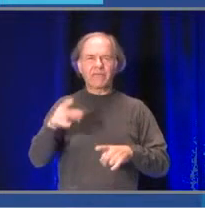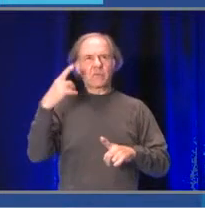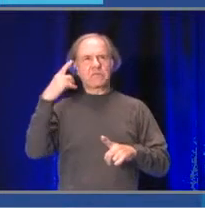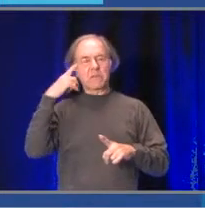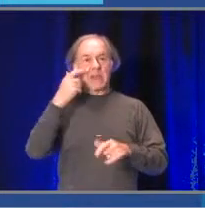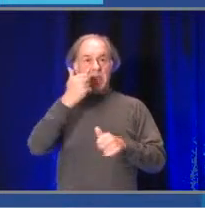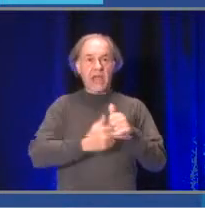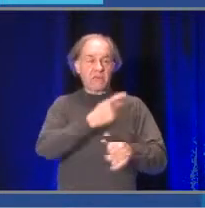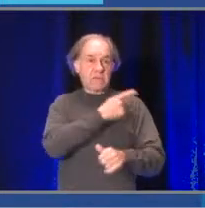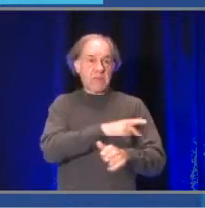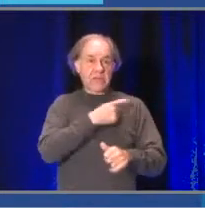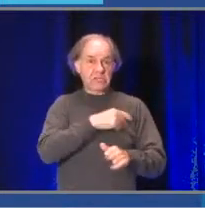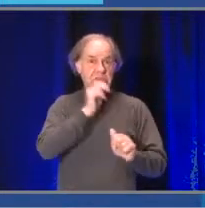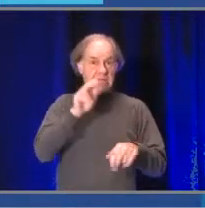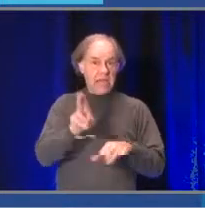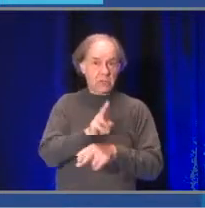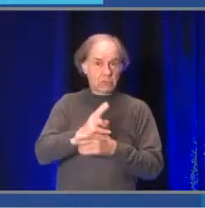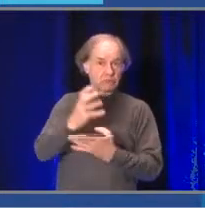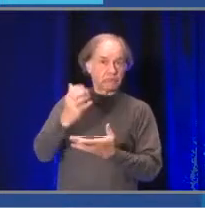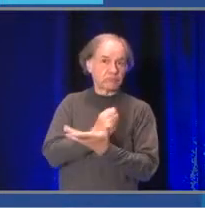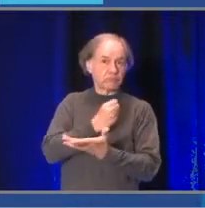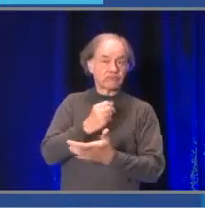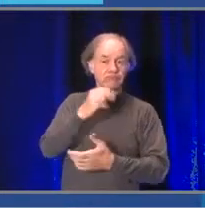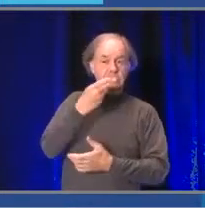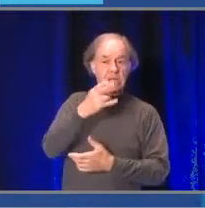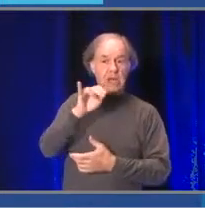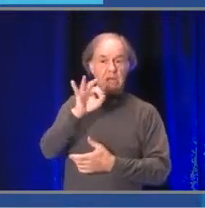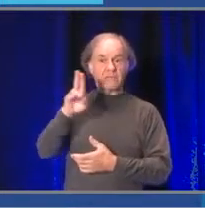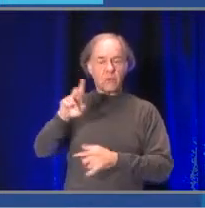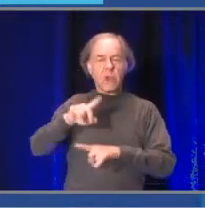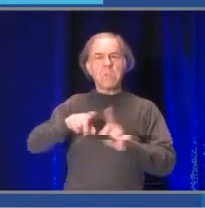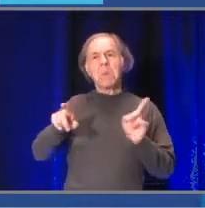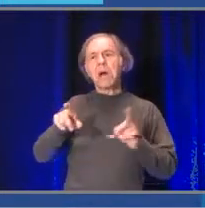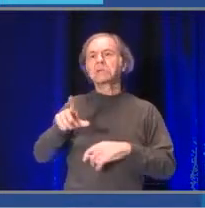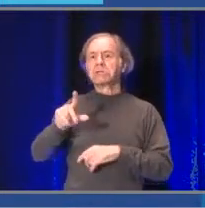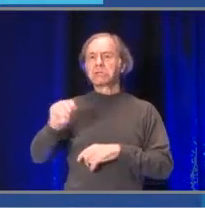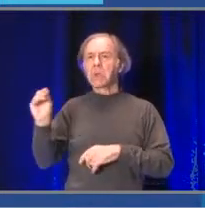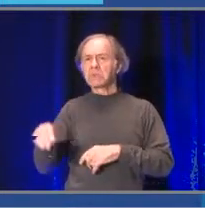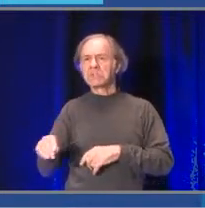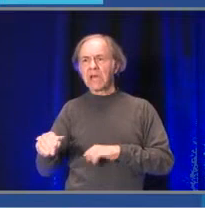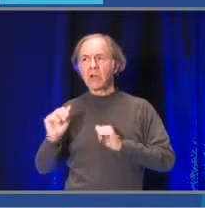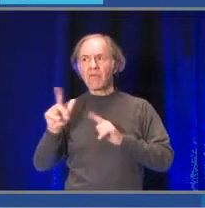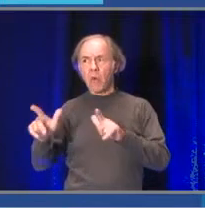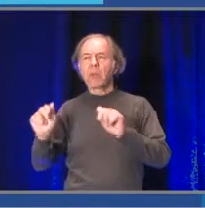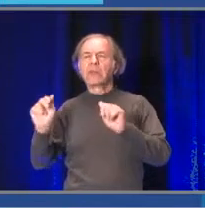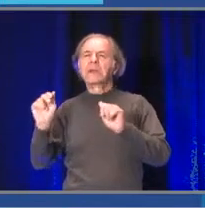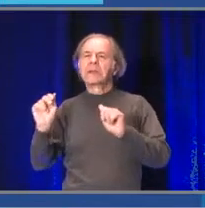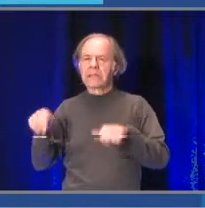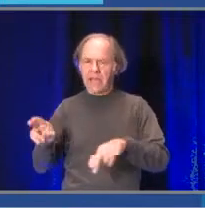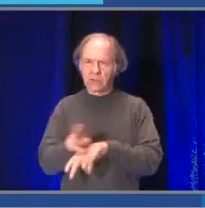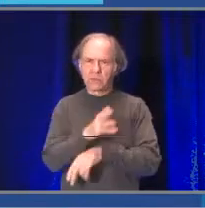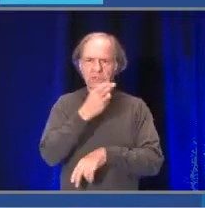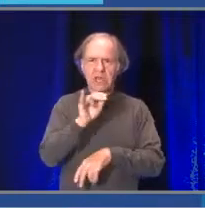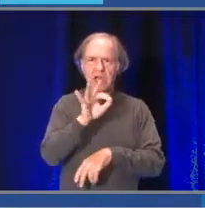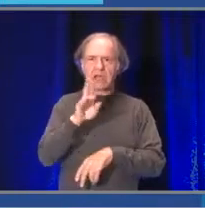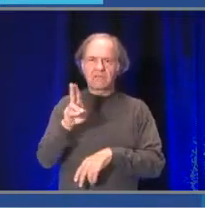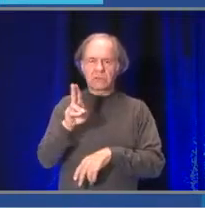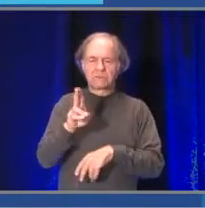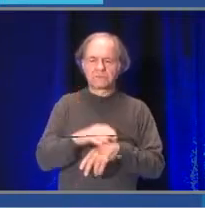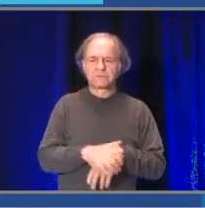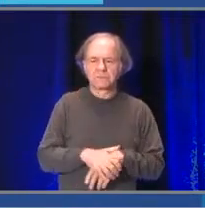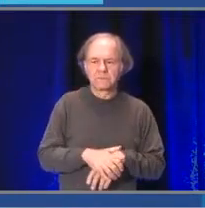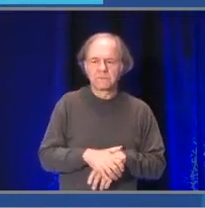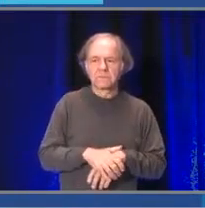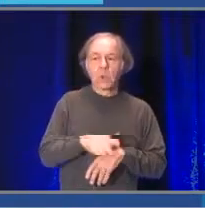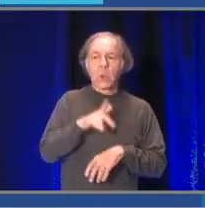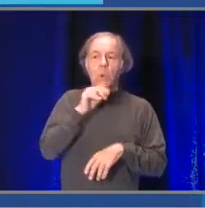every patient is not a candidate, but 20 to 30% of all diagnosed patients are candidates. Who are the